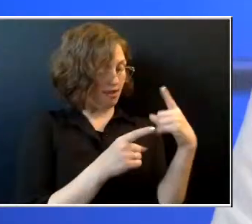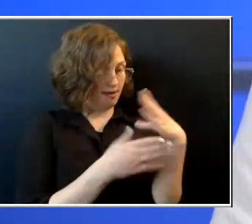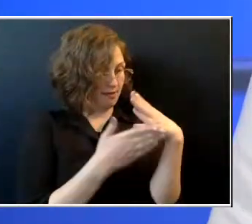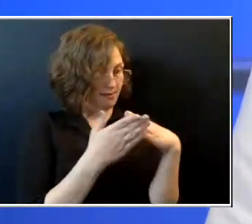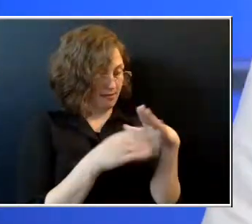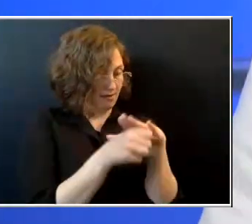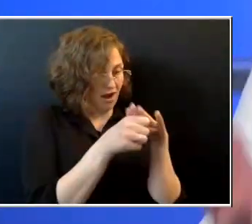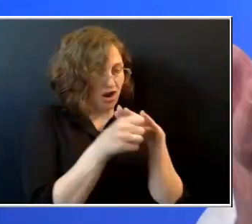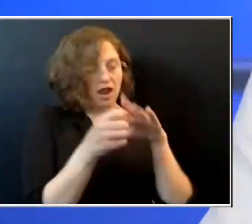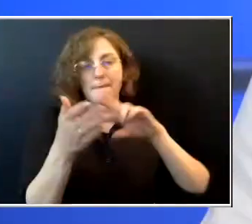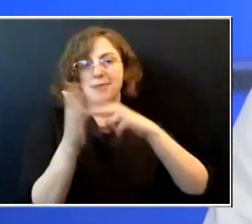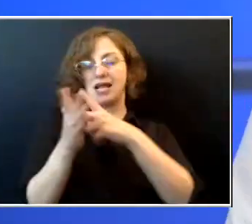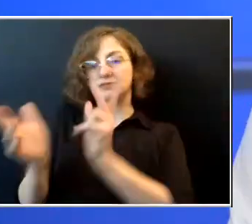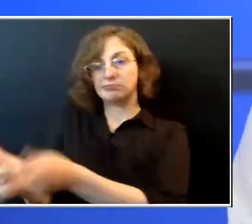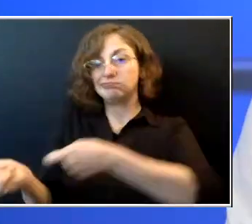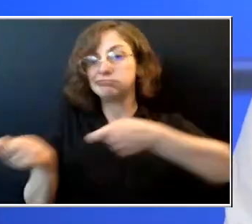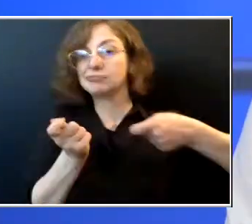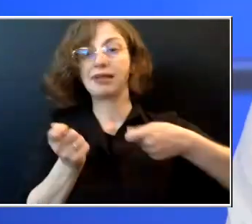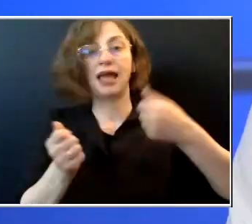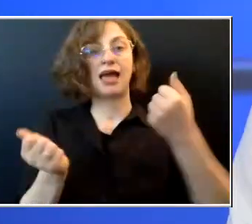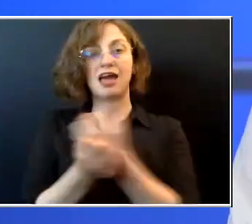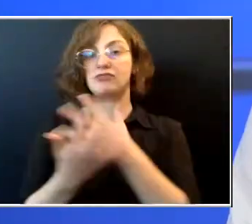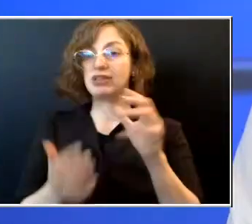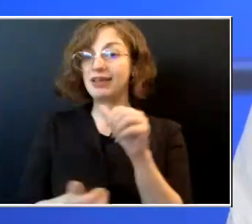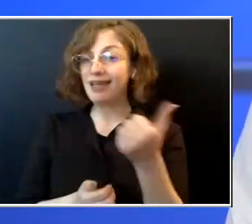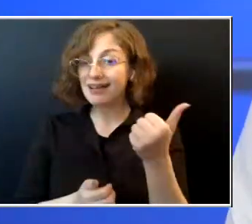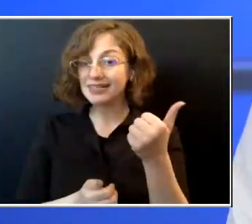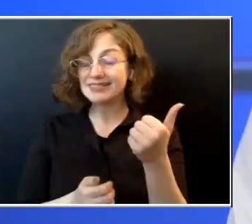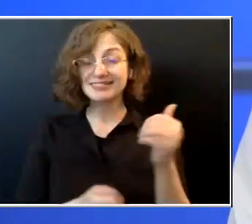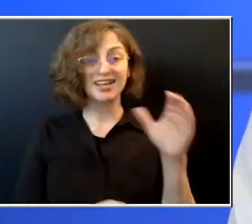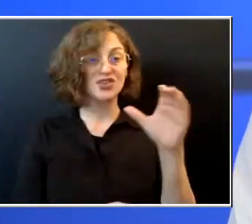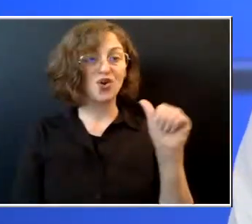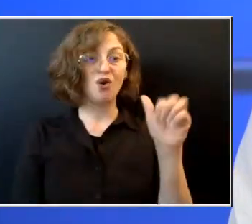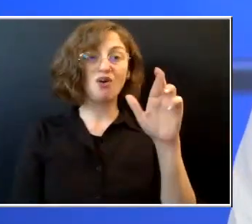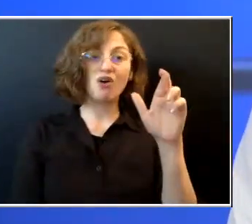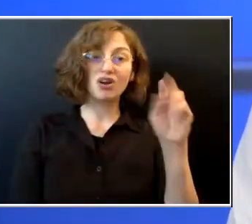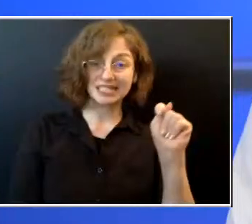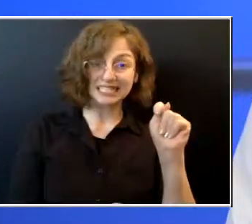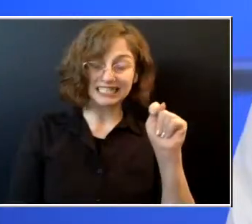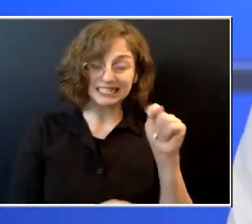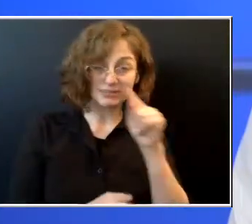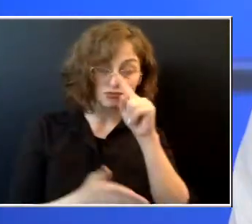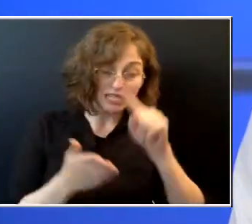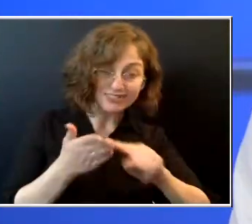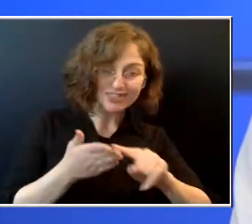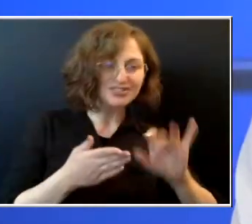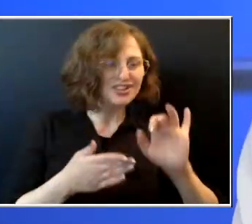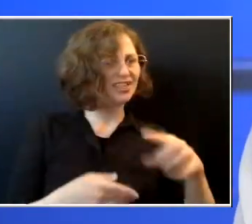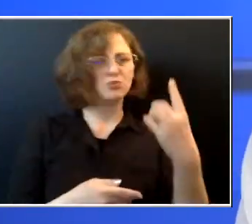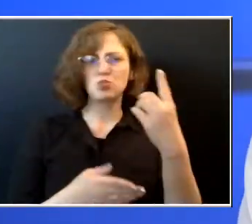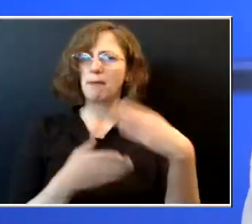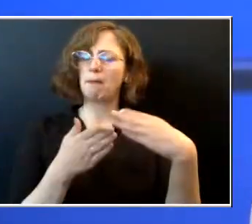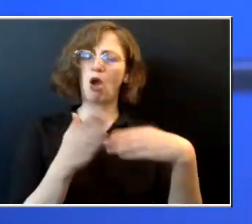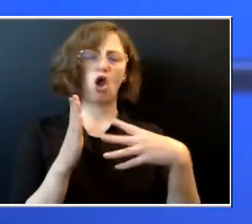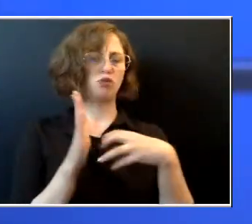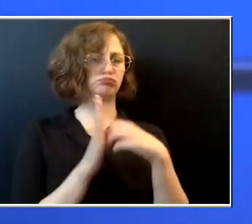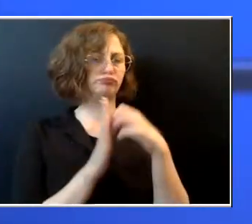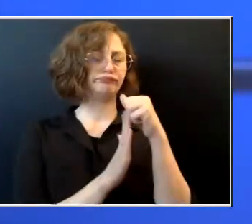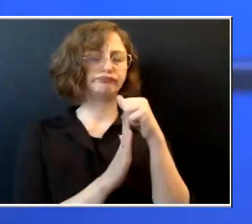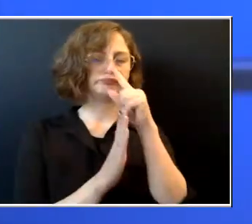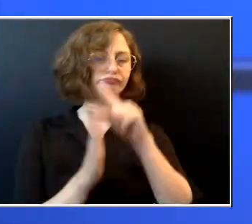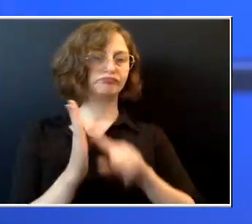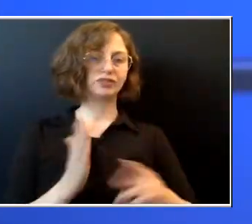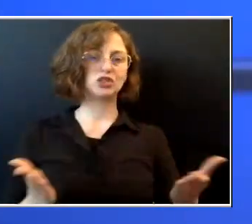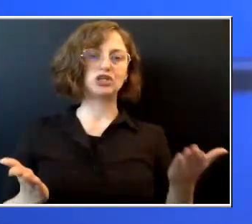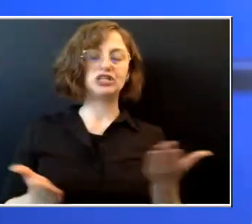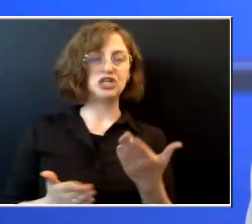talked about, you know, that's just part of the cancer experience here, that, you know, that we are really on a cutting edge. And our studies in Alzheimer's